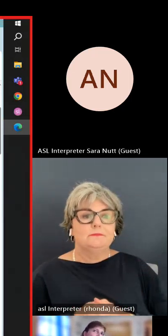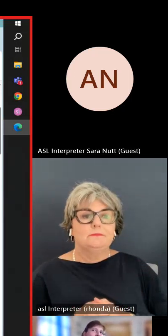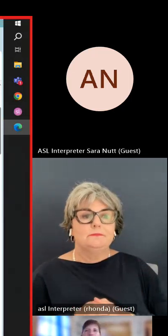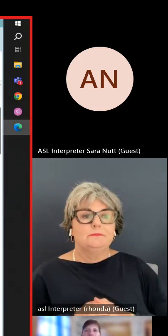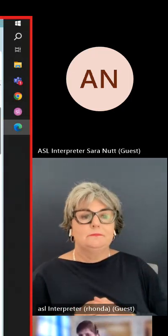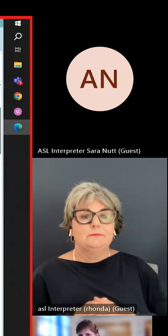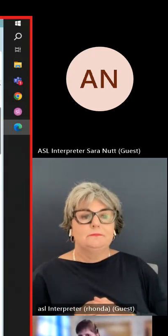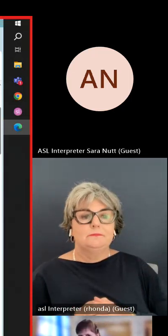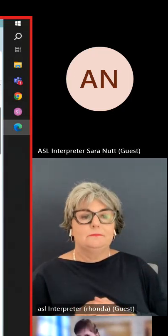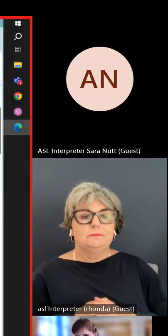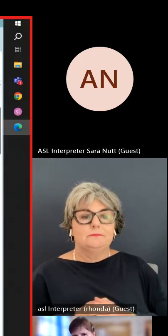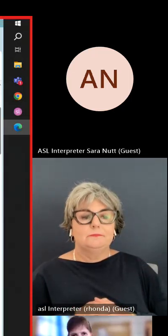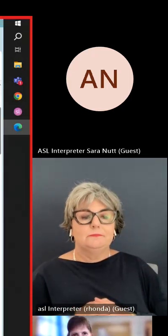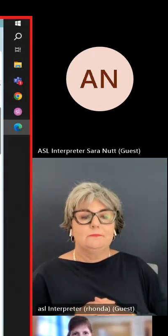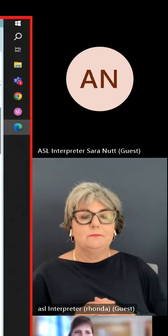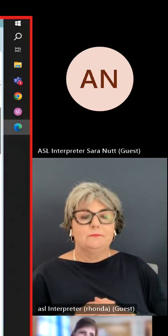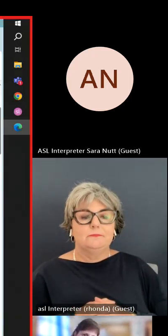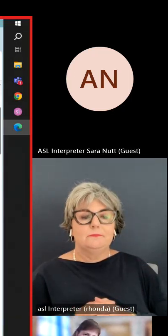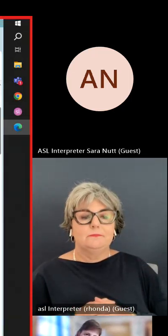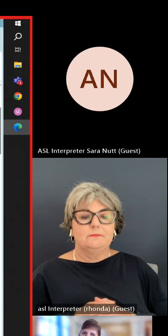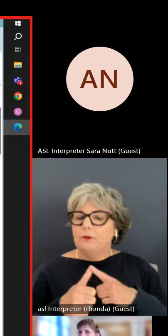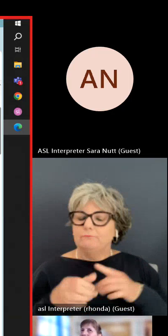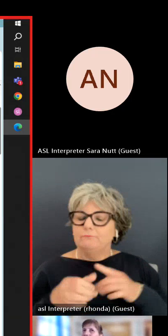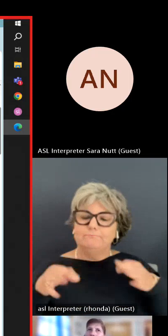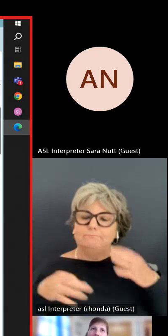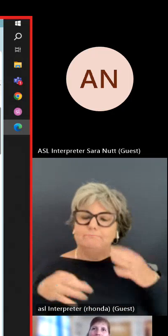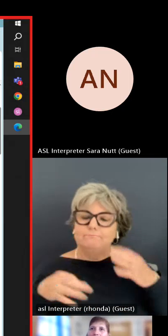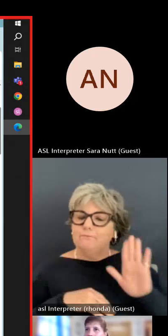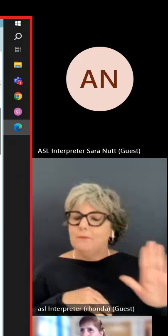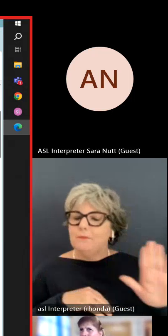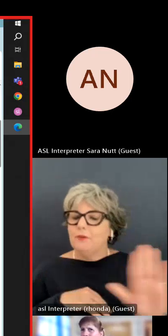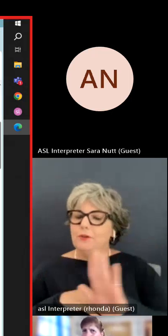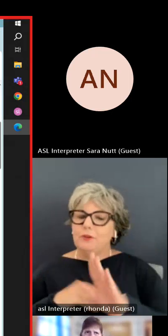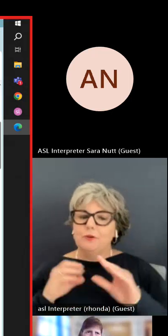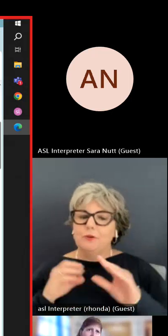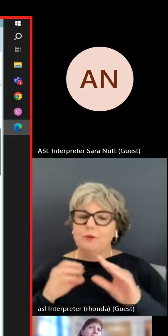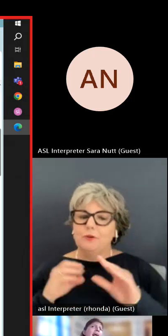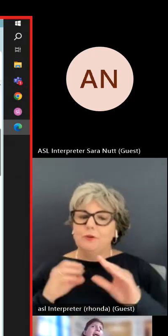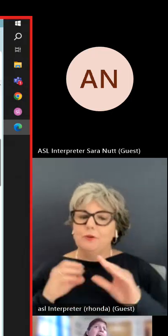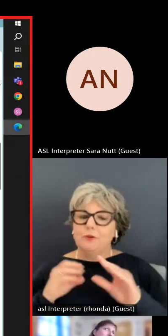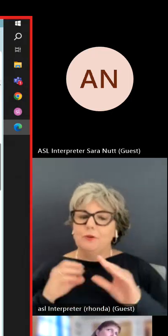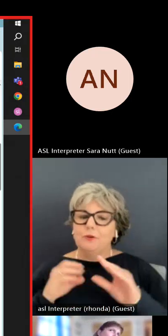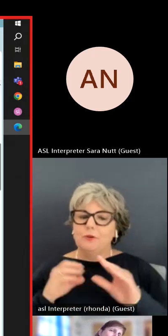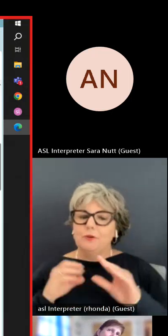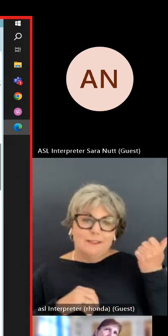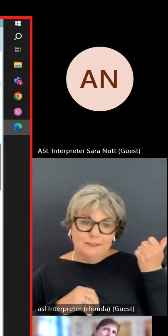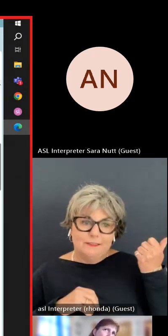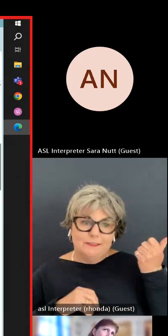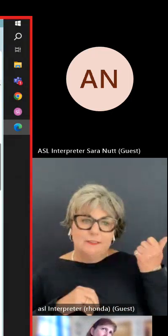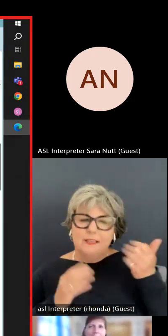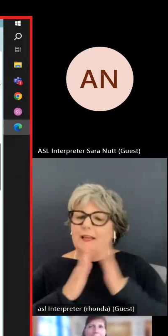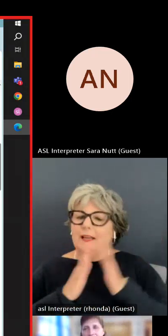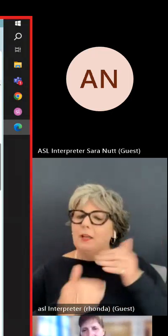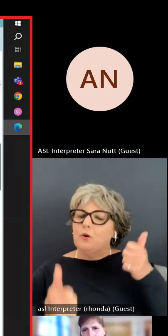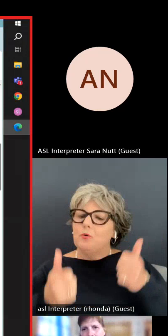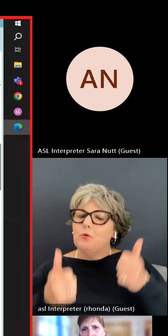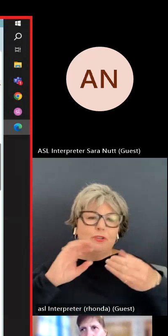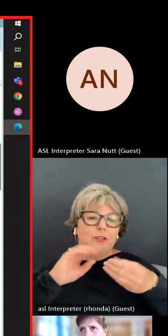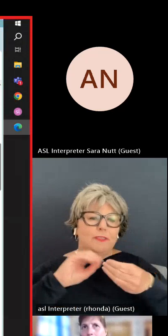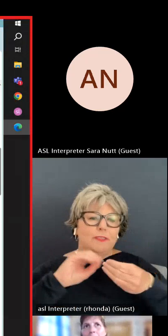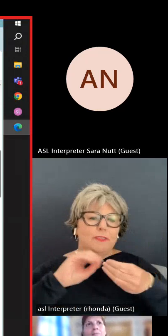So first of all, what I'd like to do is get to know you just a little bit better and ask which of these numbers